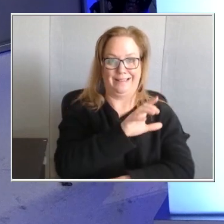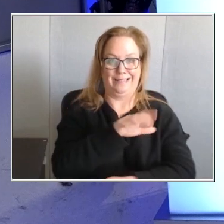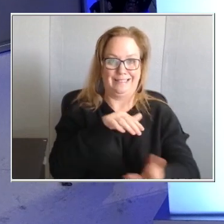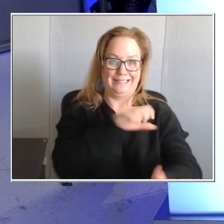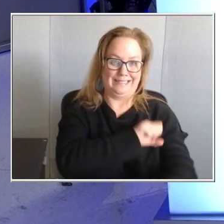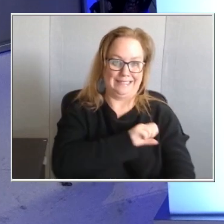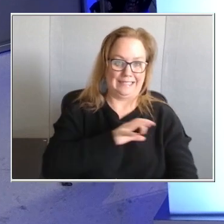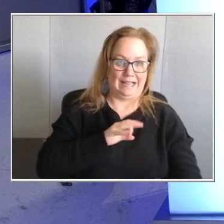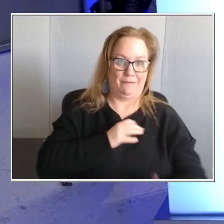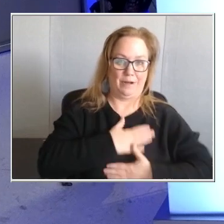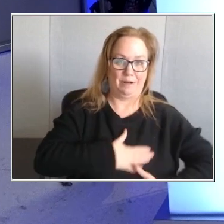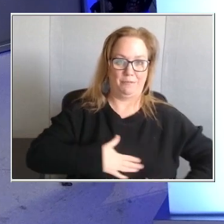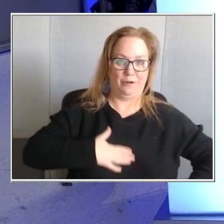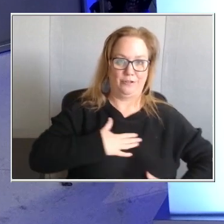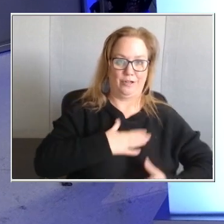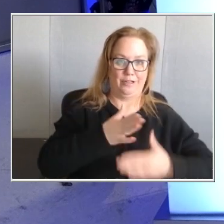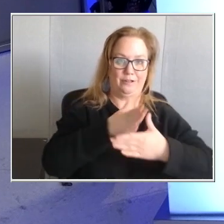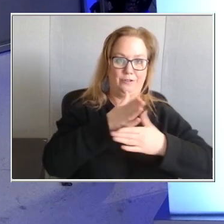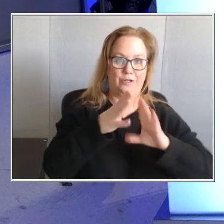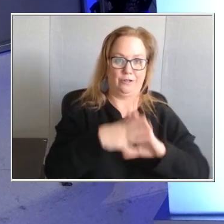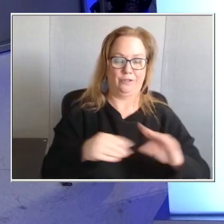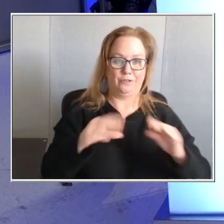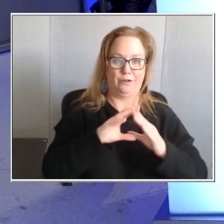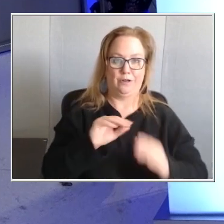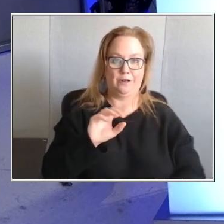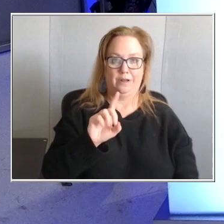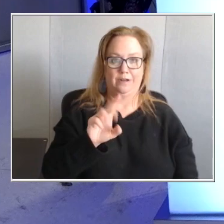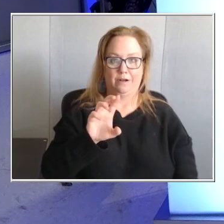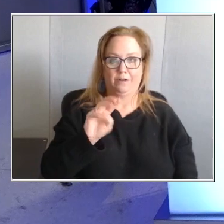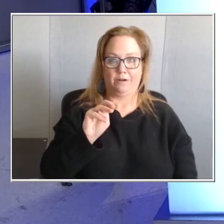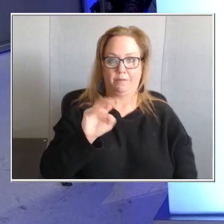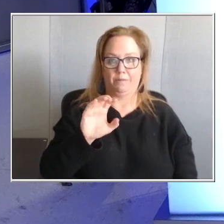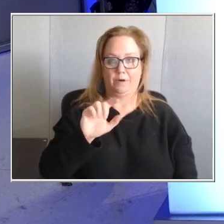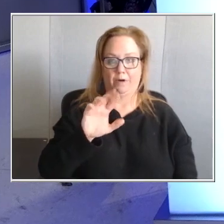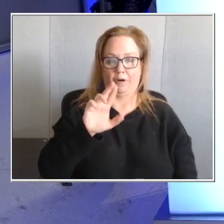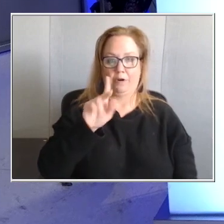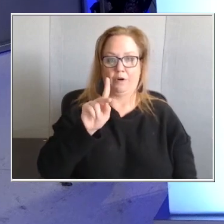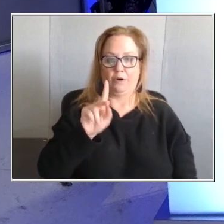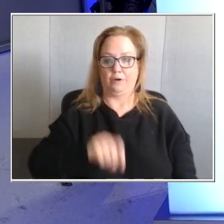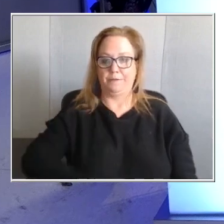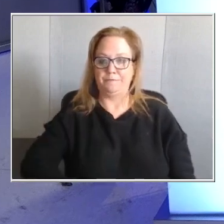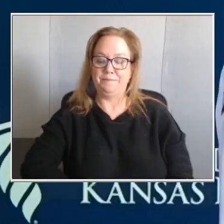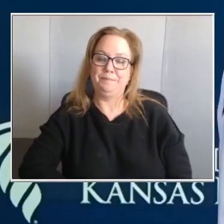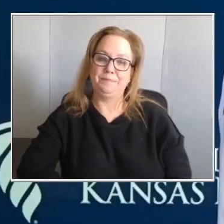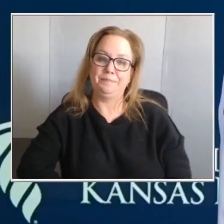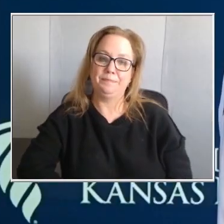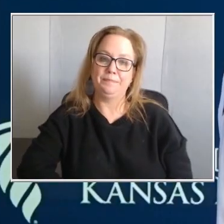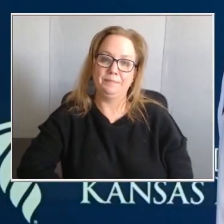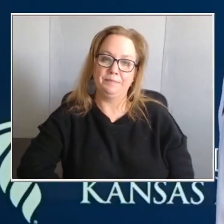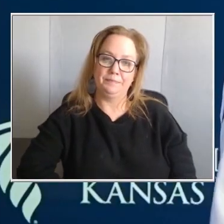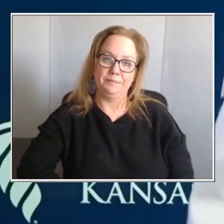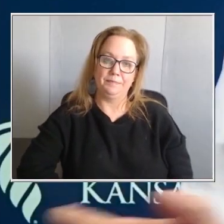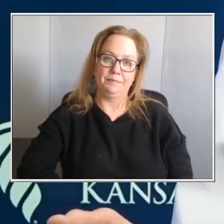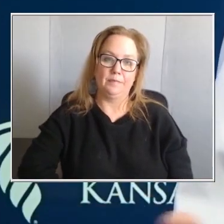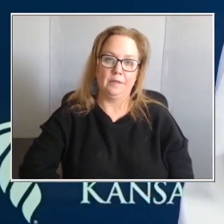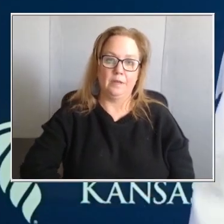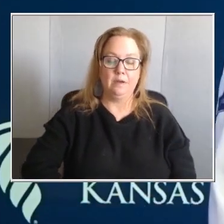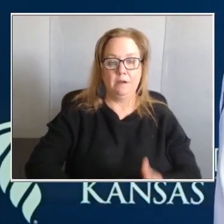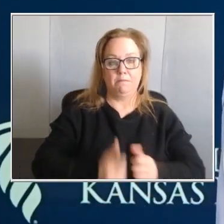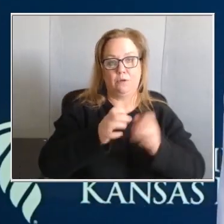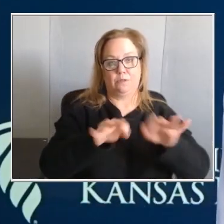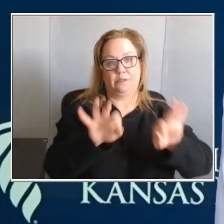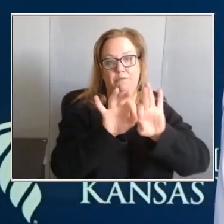we appreciate you letting us share your story here today. Dr. McGurk, takeaway today. What should it be? I think the most important